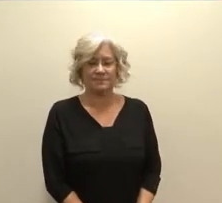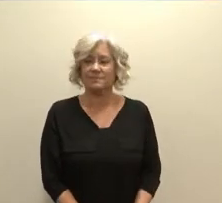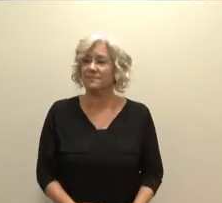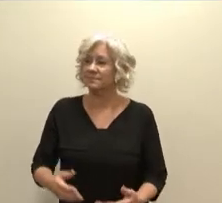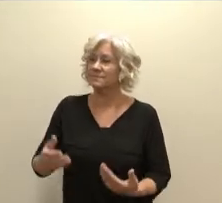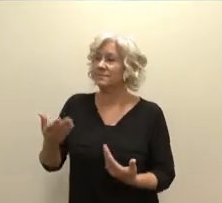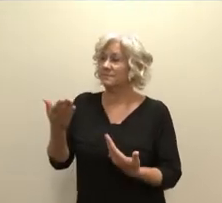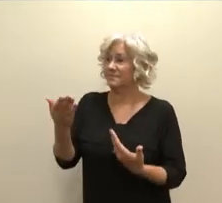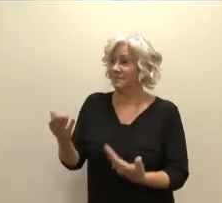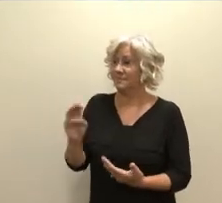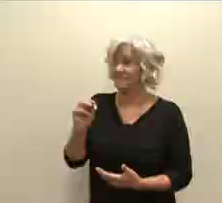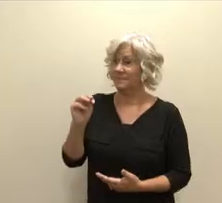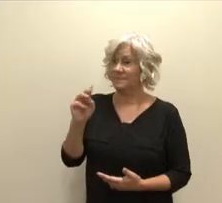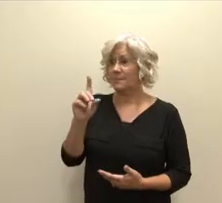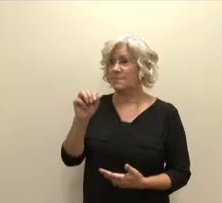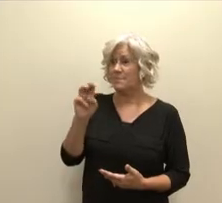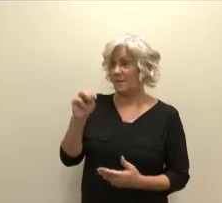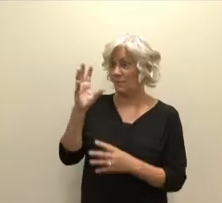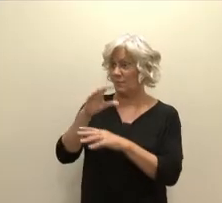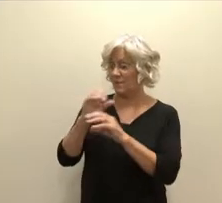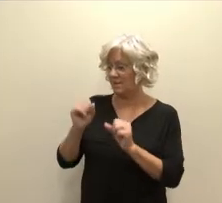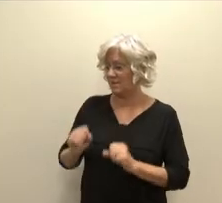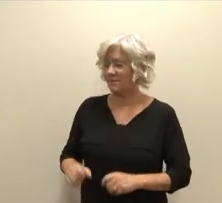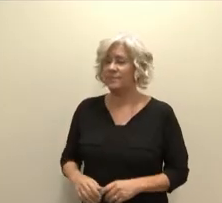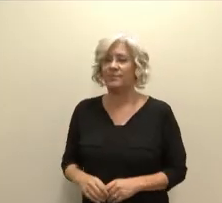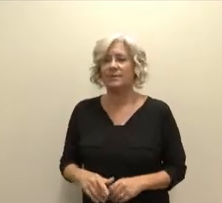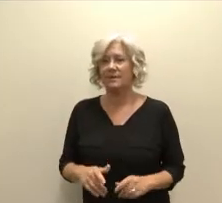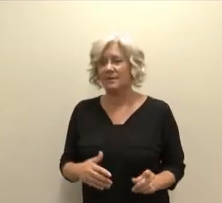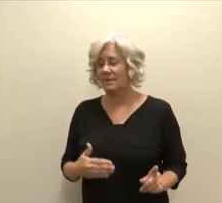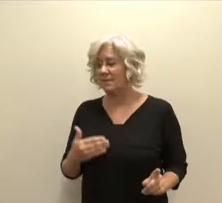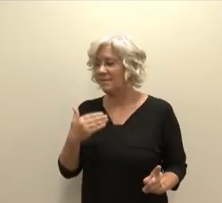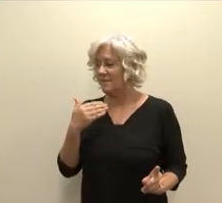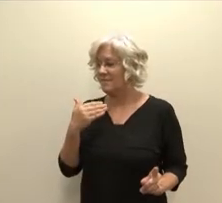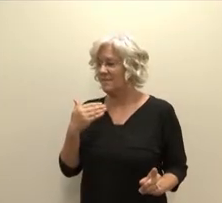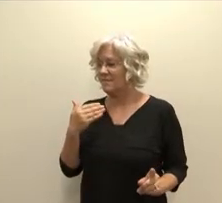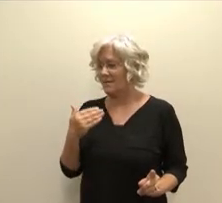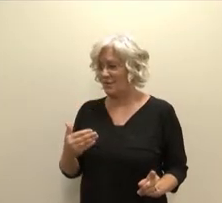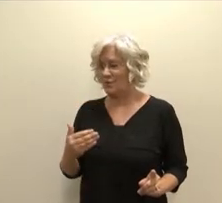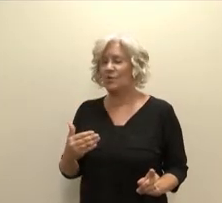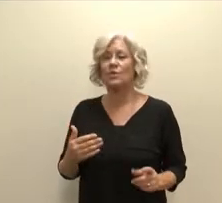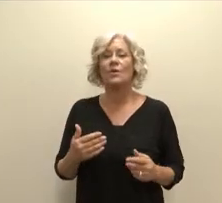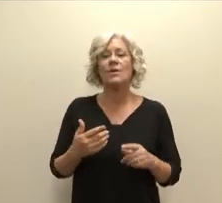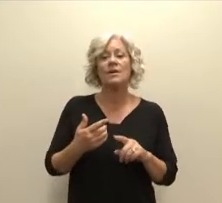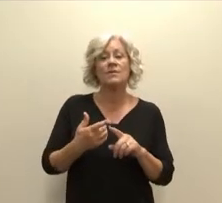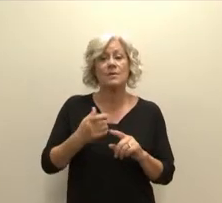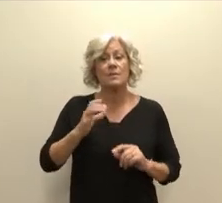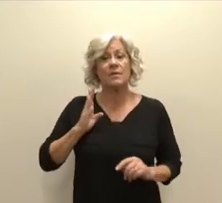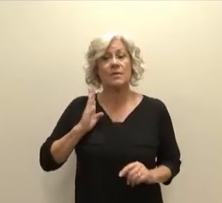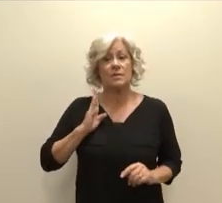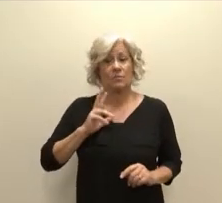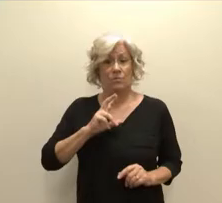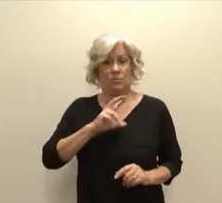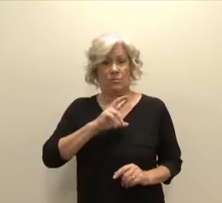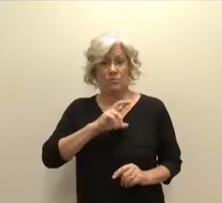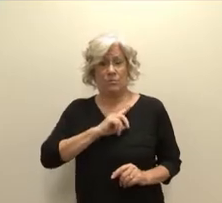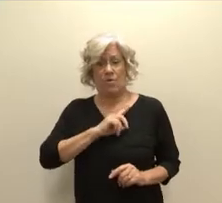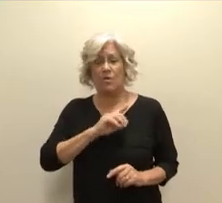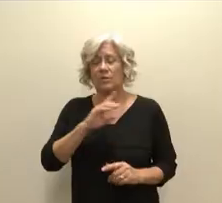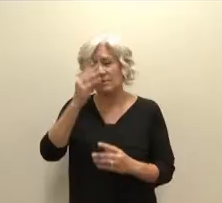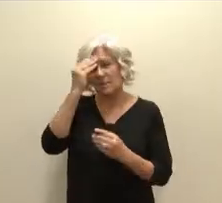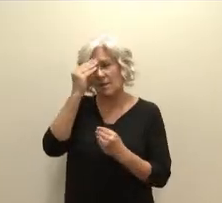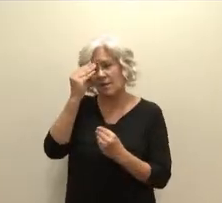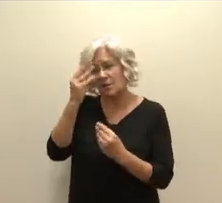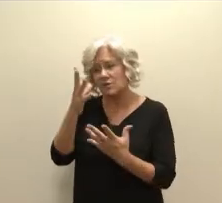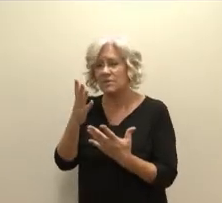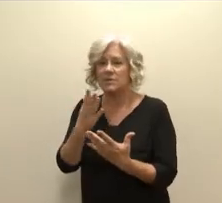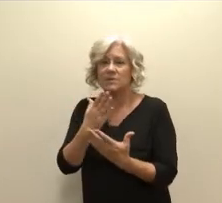Madam President. Thank you, Mr. DeBeer. I just want to, on behalf of the board, express our